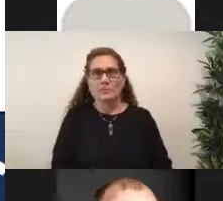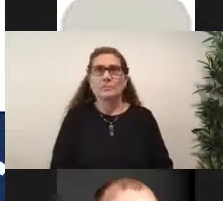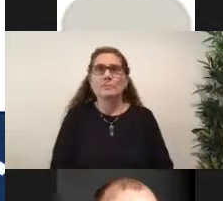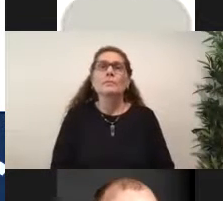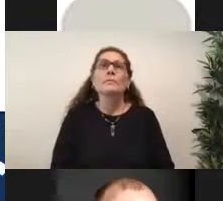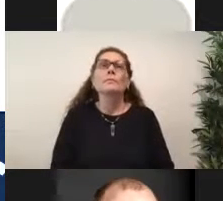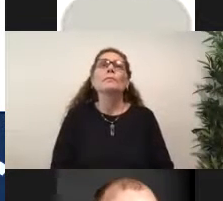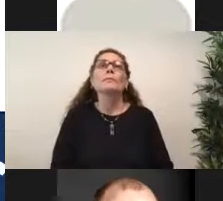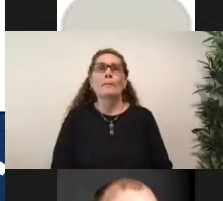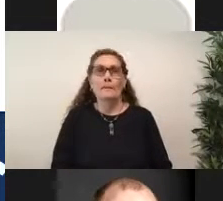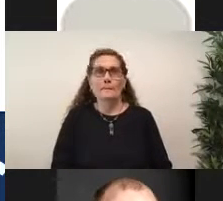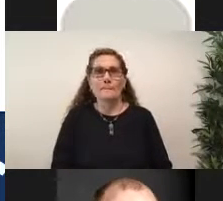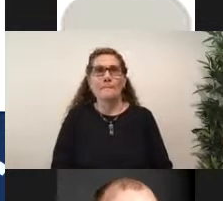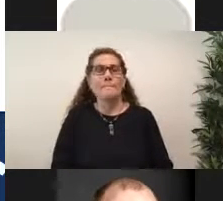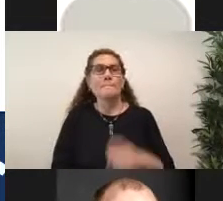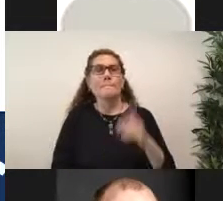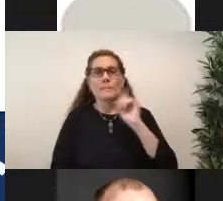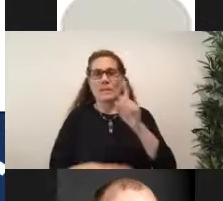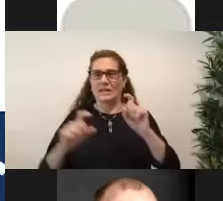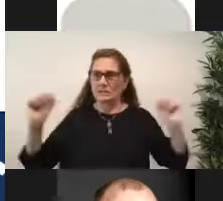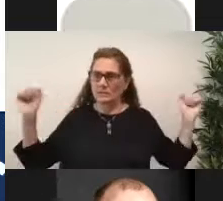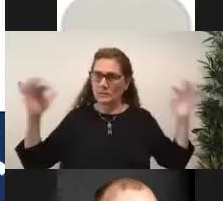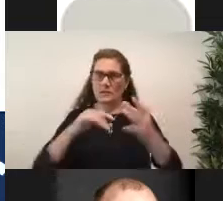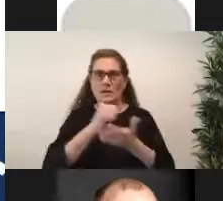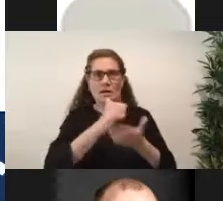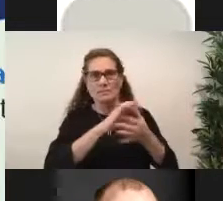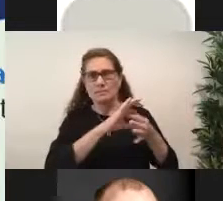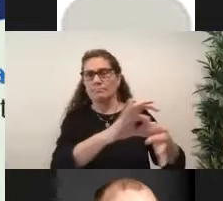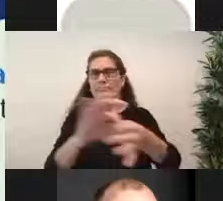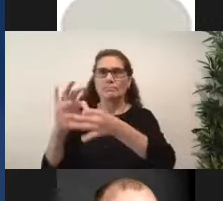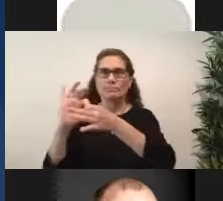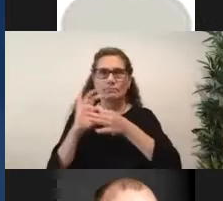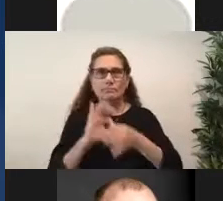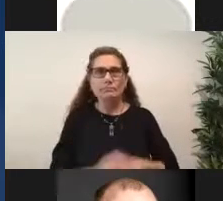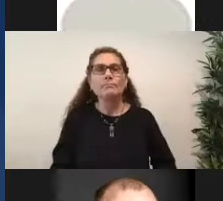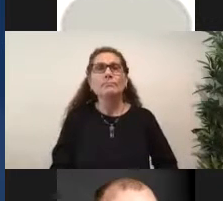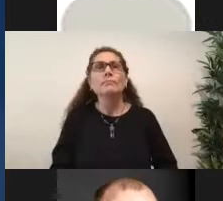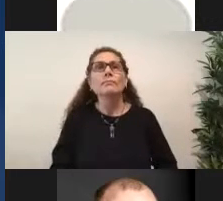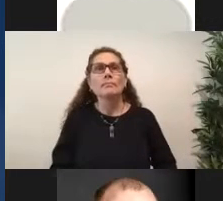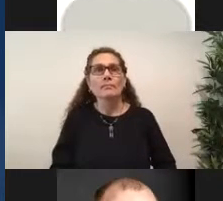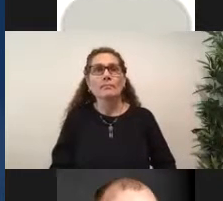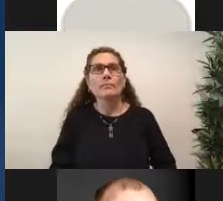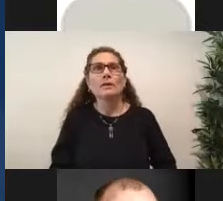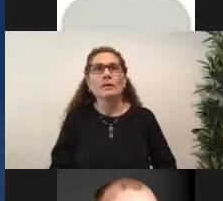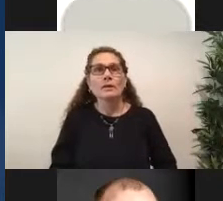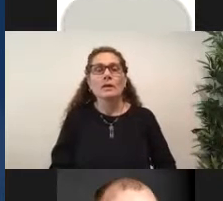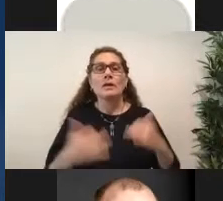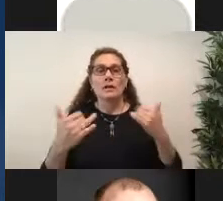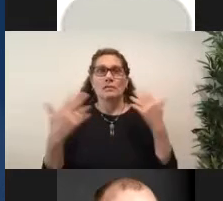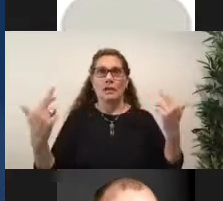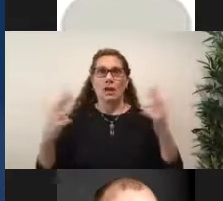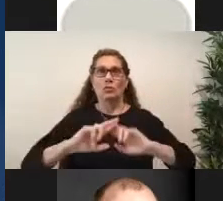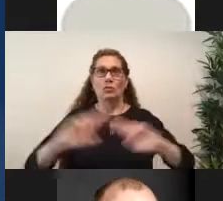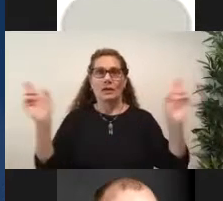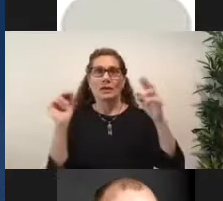partnerships. Finally, open enrollment is now underway for healthcare.gov. More than 25,000 individuals in our community are